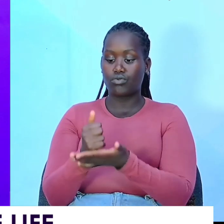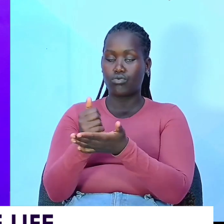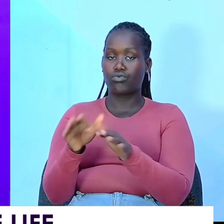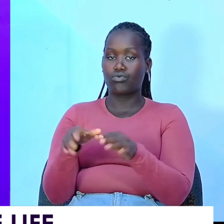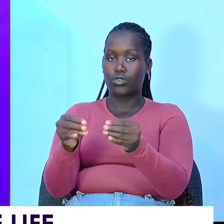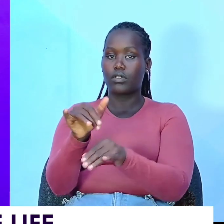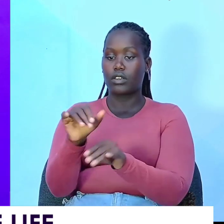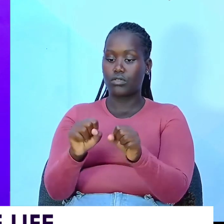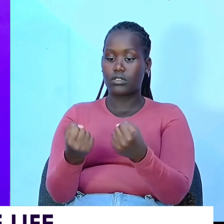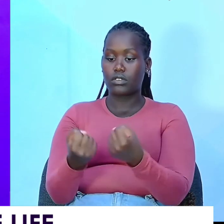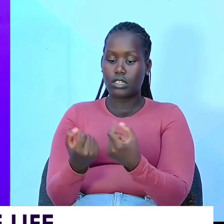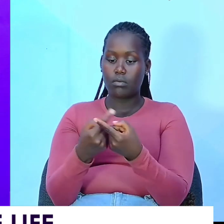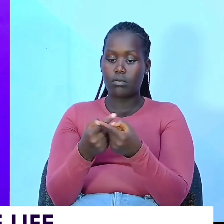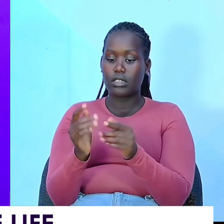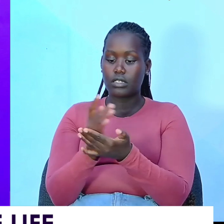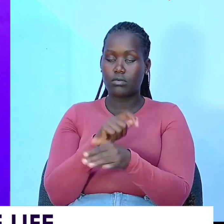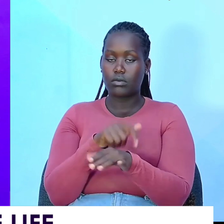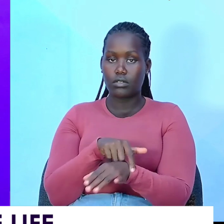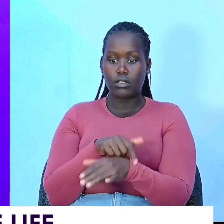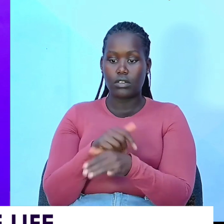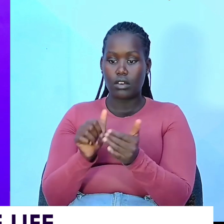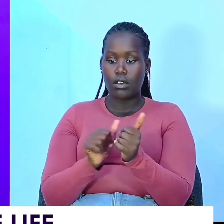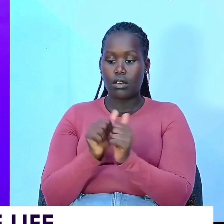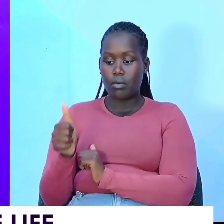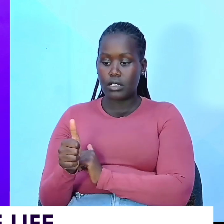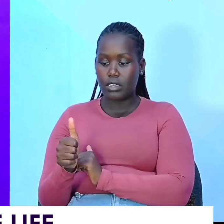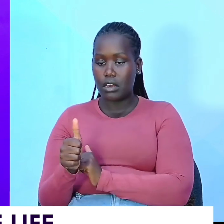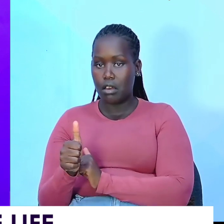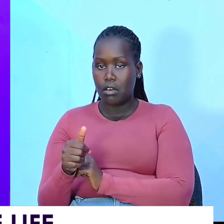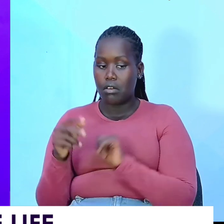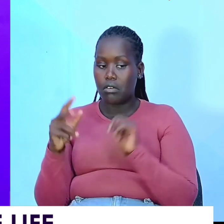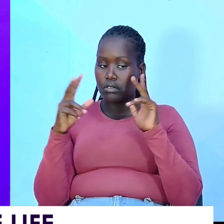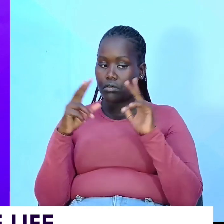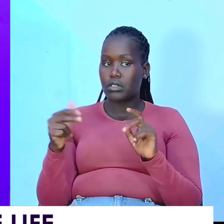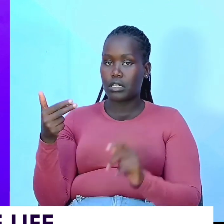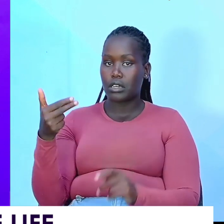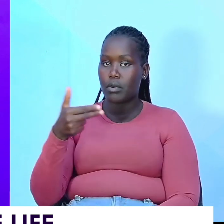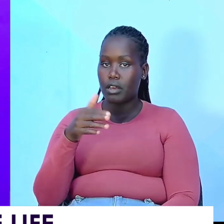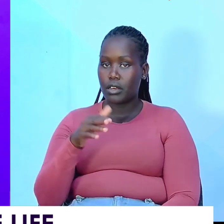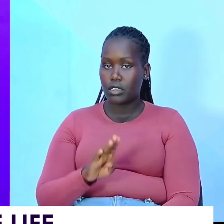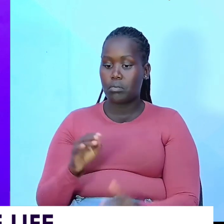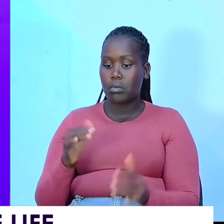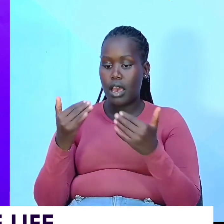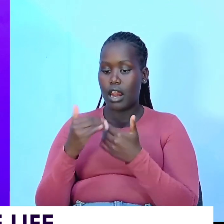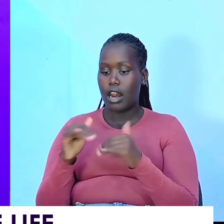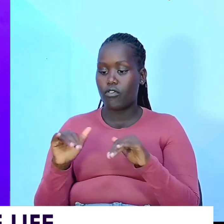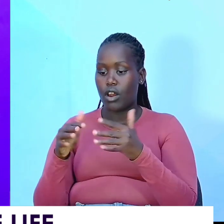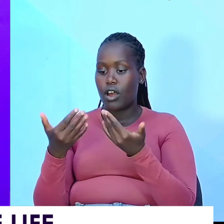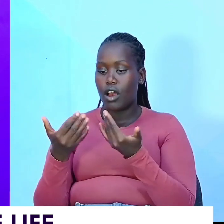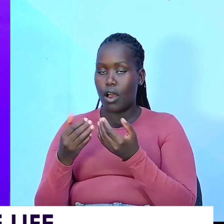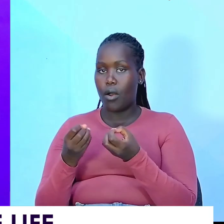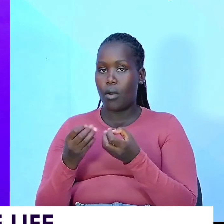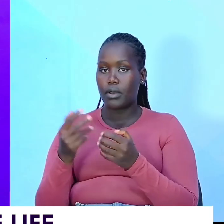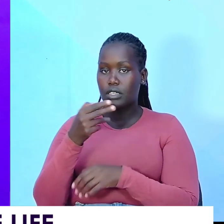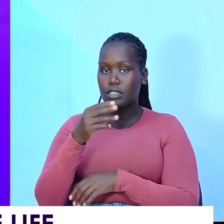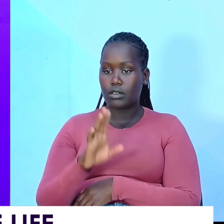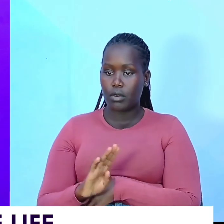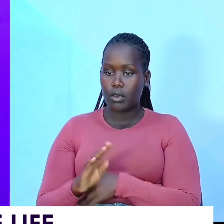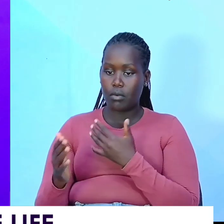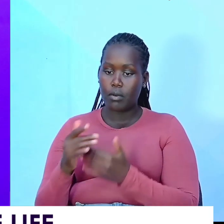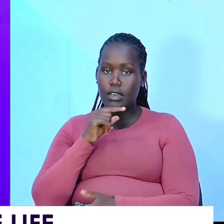Personally, sometimes I just pass to check my HB level, how much HB I have. As a man, it's supposed to be